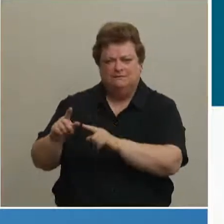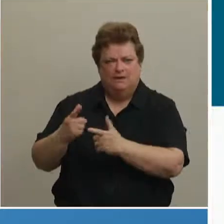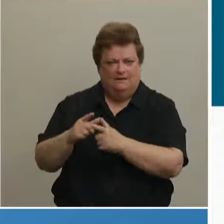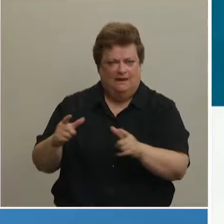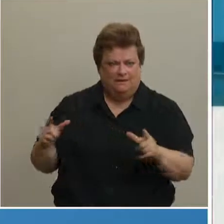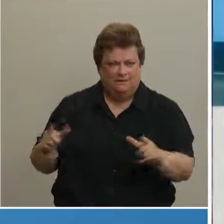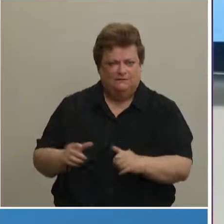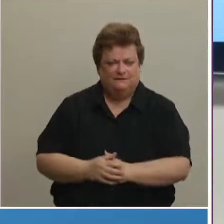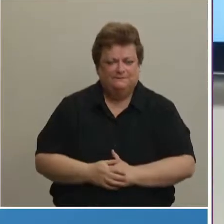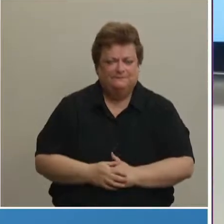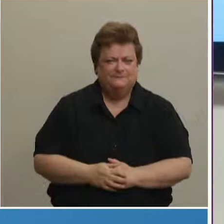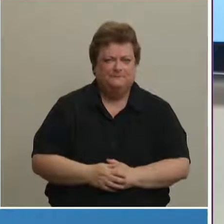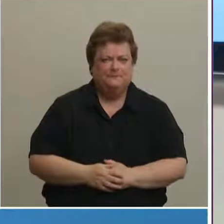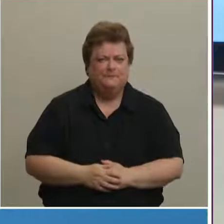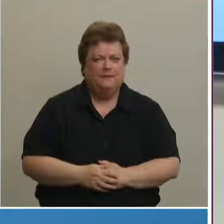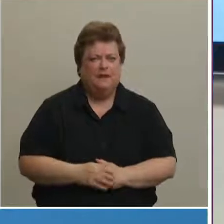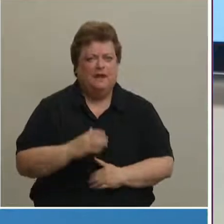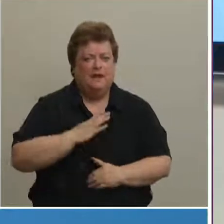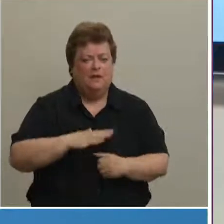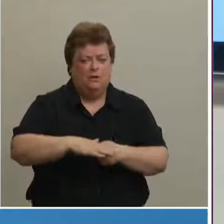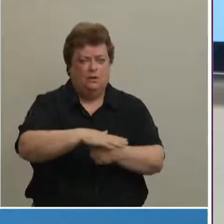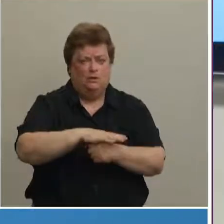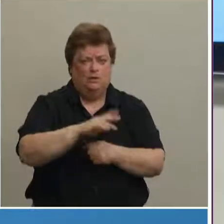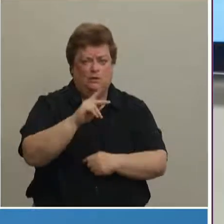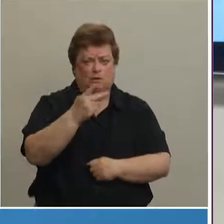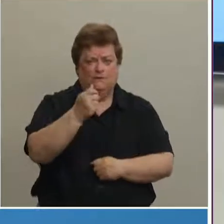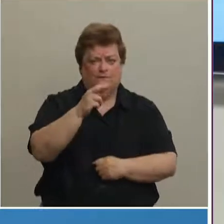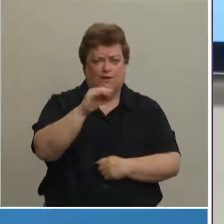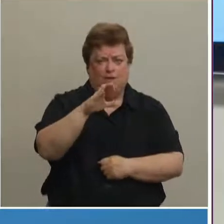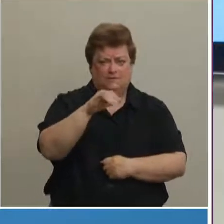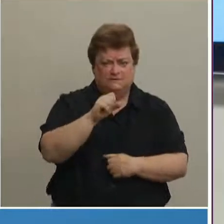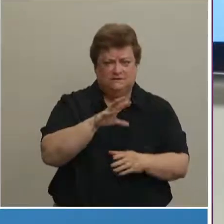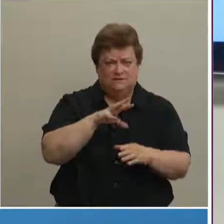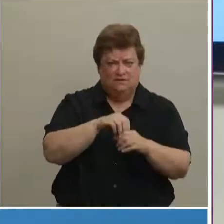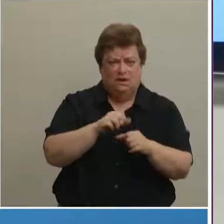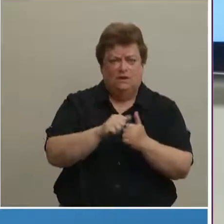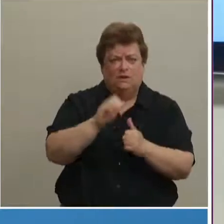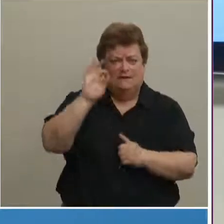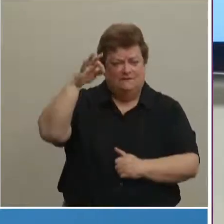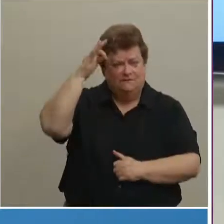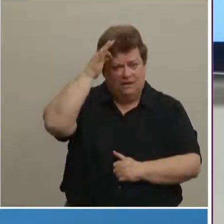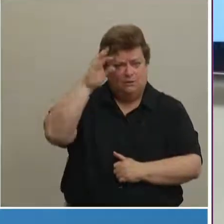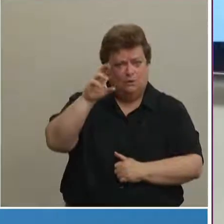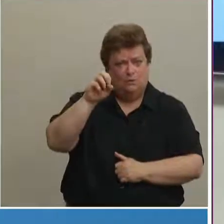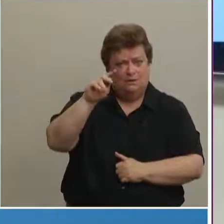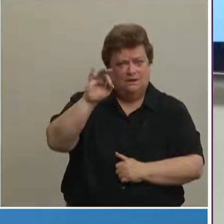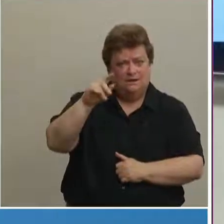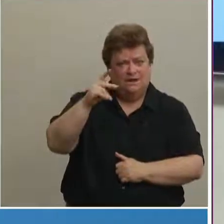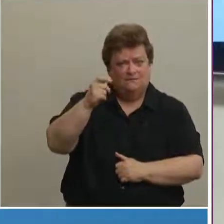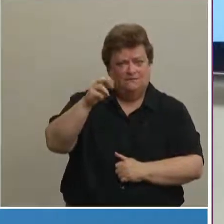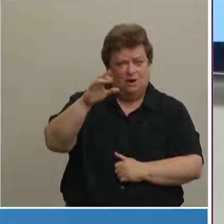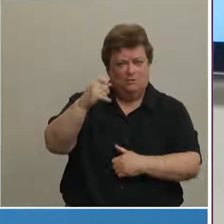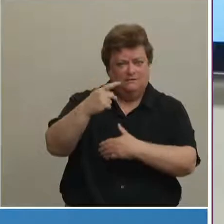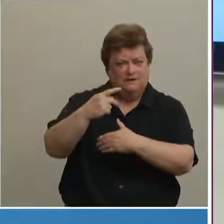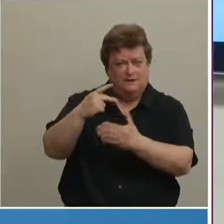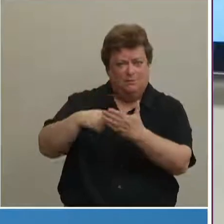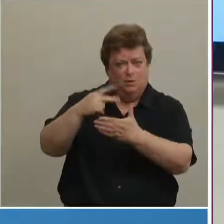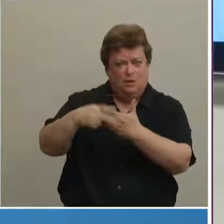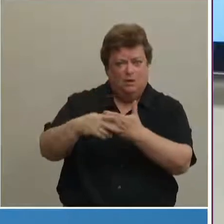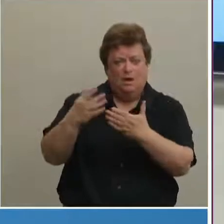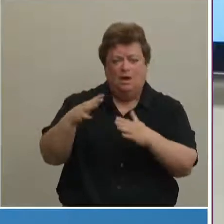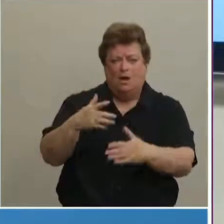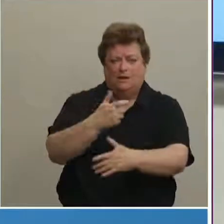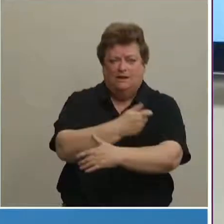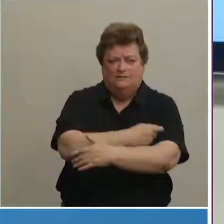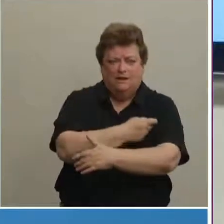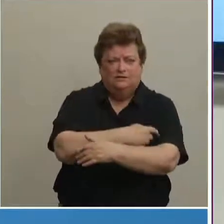languages. Our local pharmacies who are participating in the federal retail pharmacy program are already vaccinating people